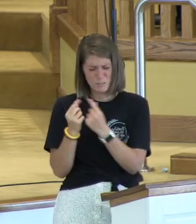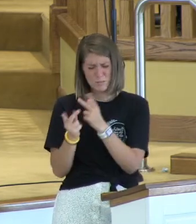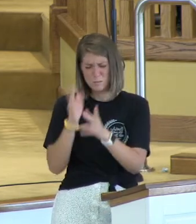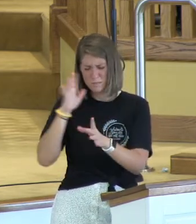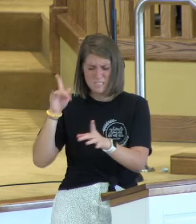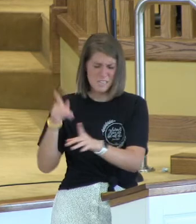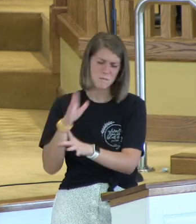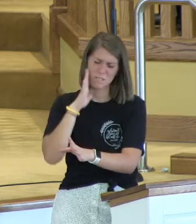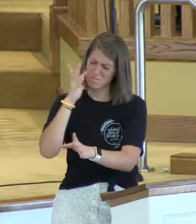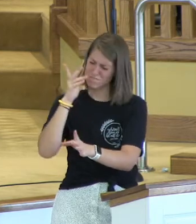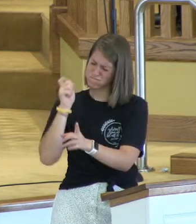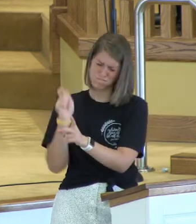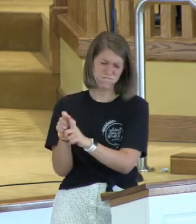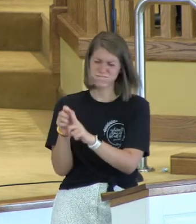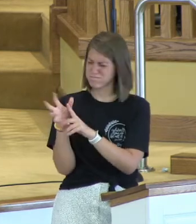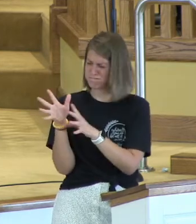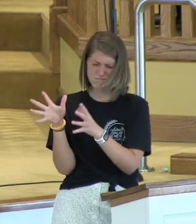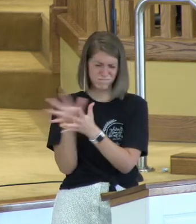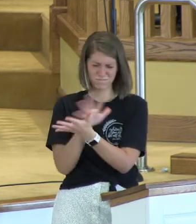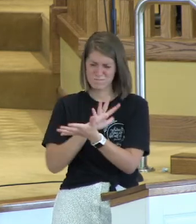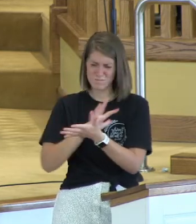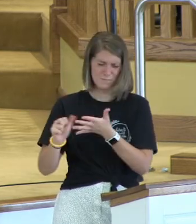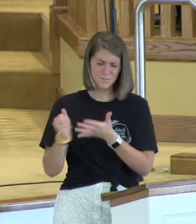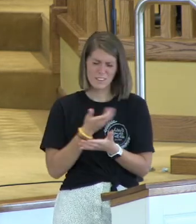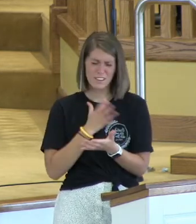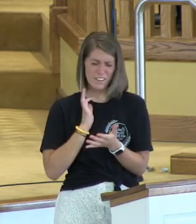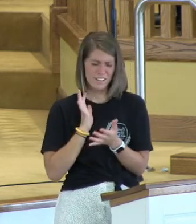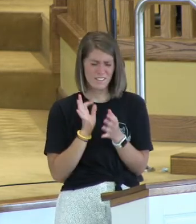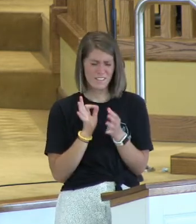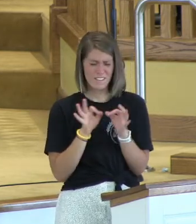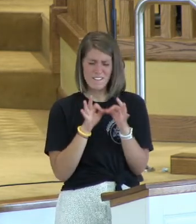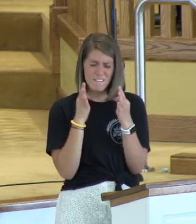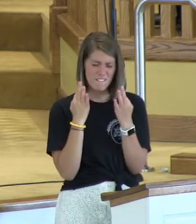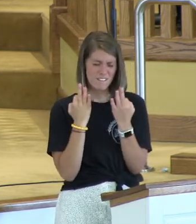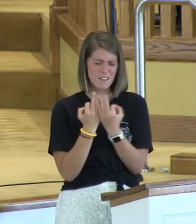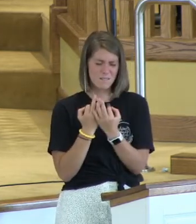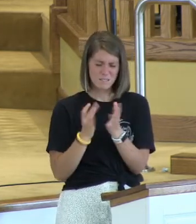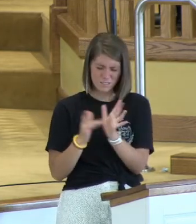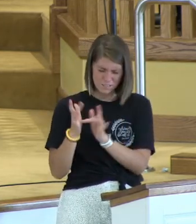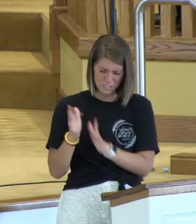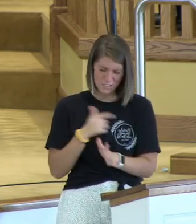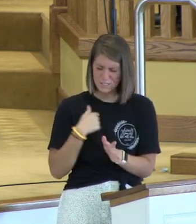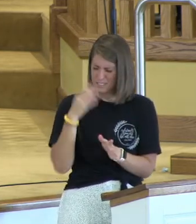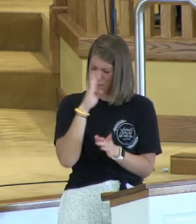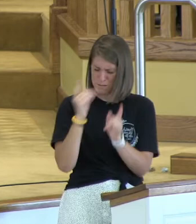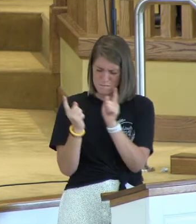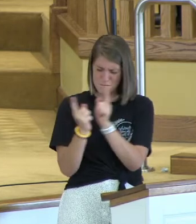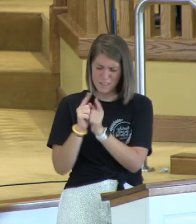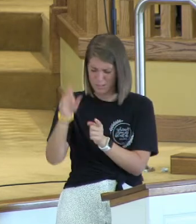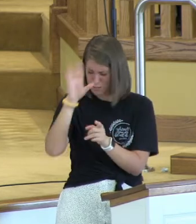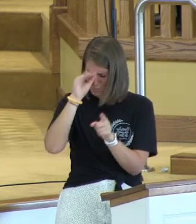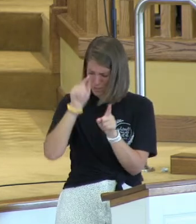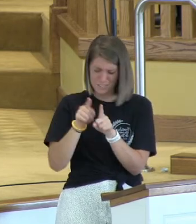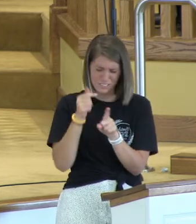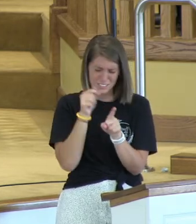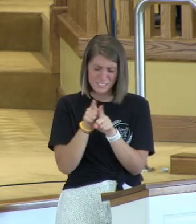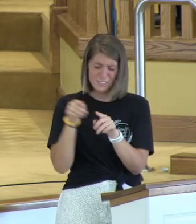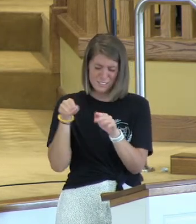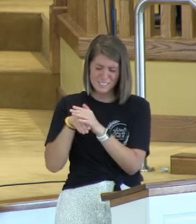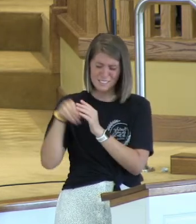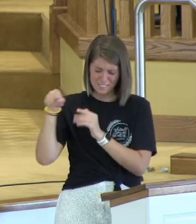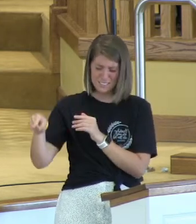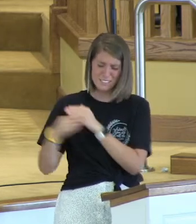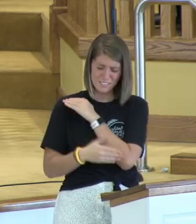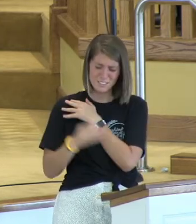going to terrorize our family. Well, we've never met those brothers and sisters in Afghanistan, but Lord, they're